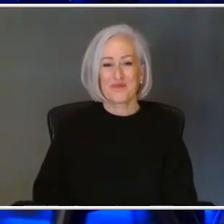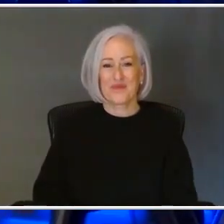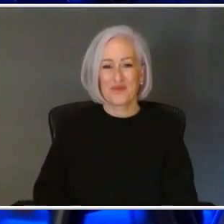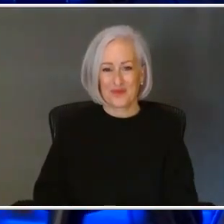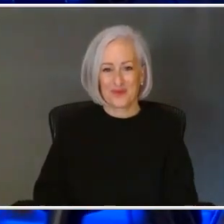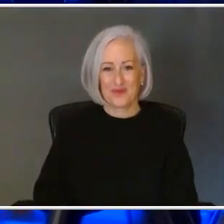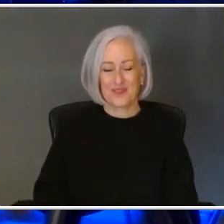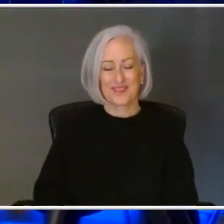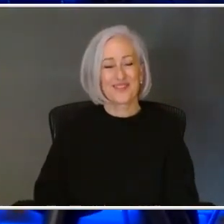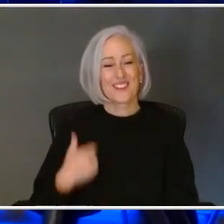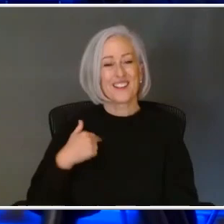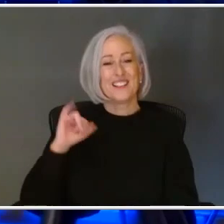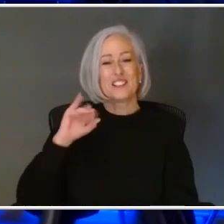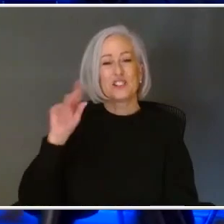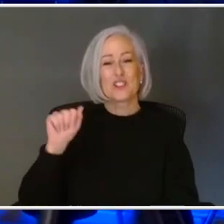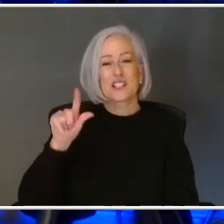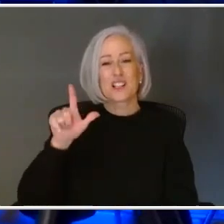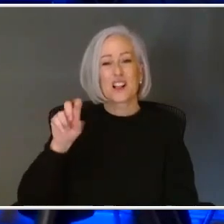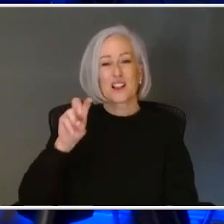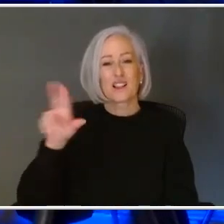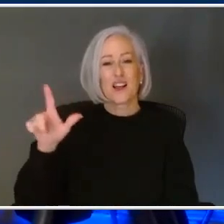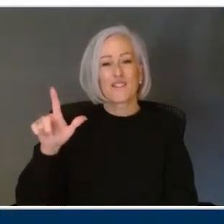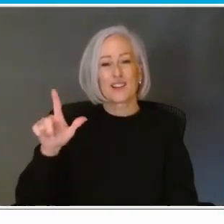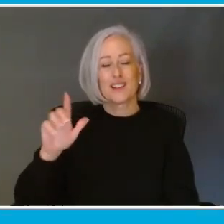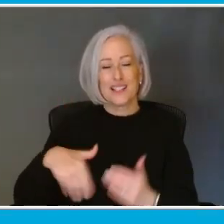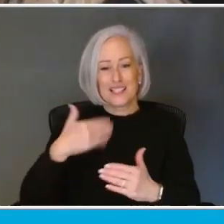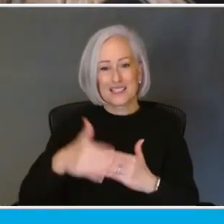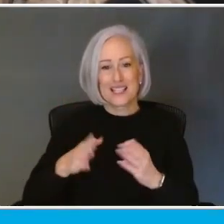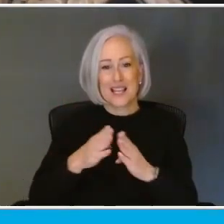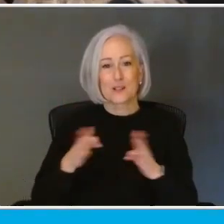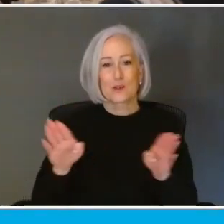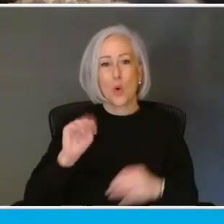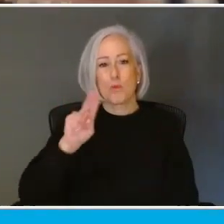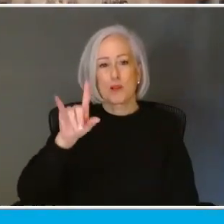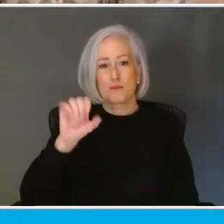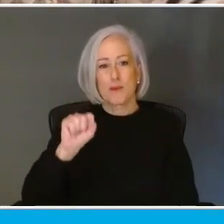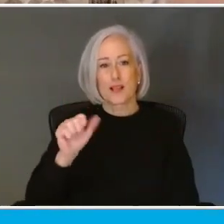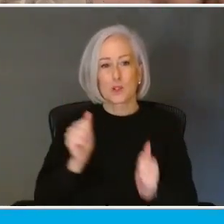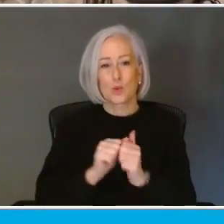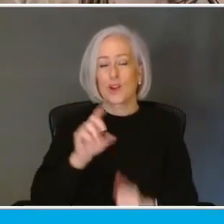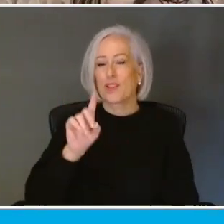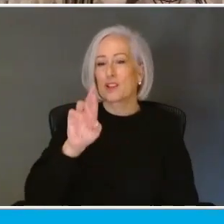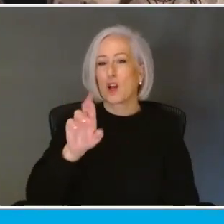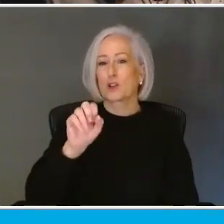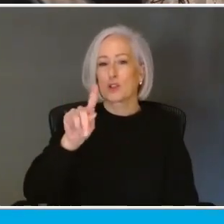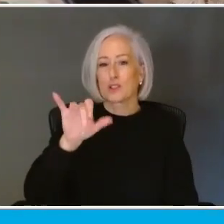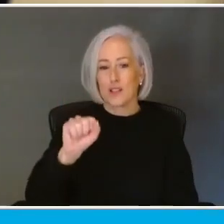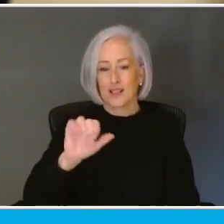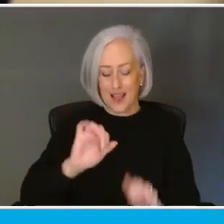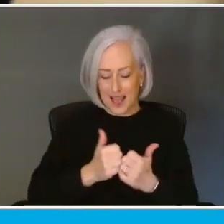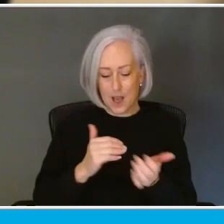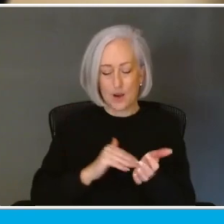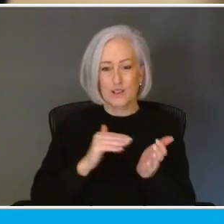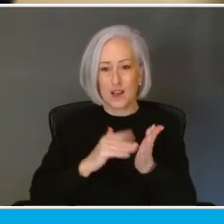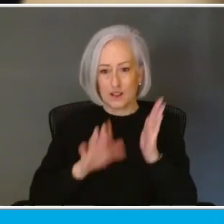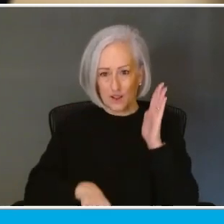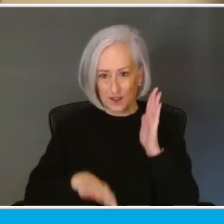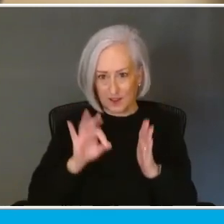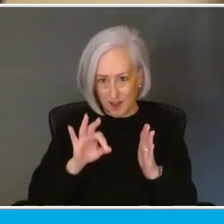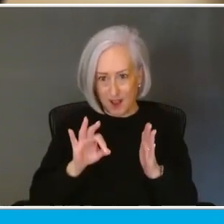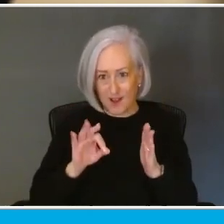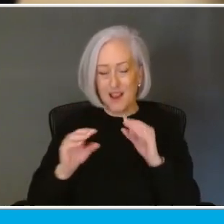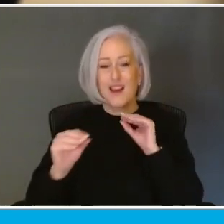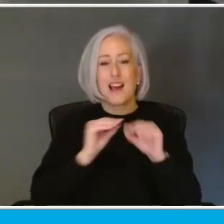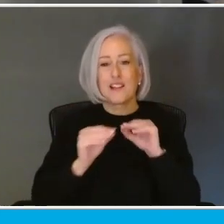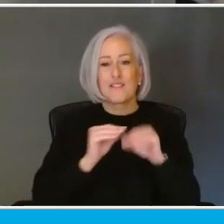I'm Jessica Lovell. Coming up on the next Open Mics with Dr. Stites. How doctors discovered and fixed the sudden change in one